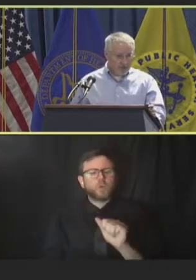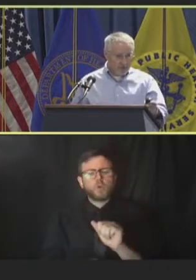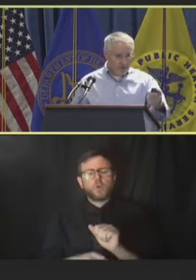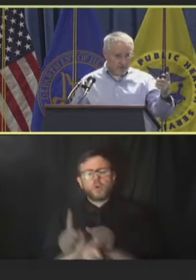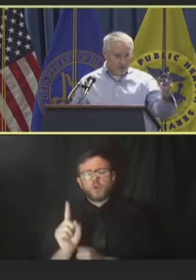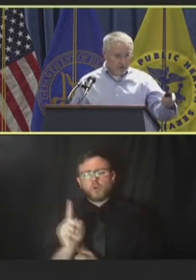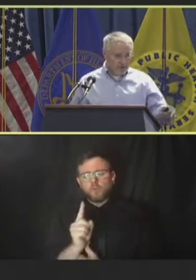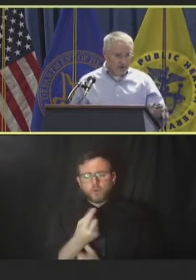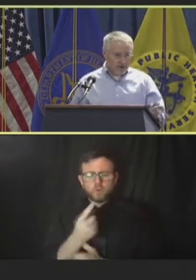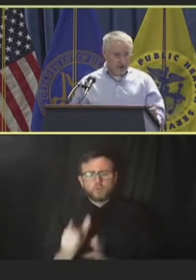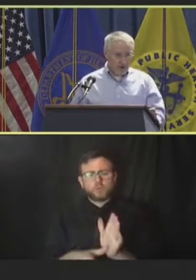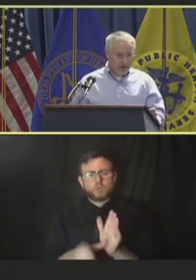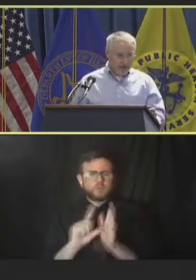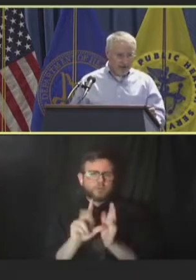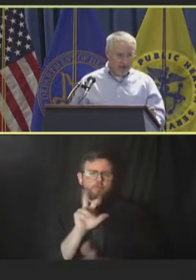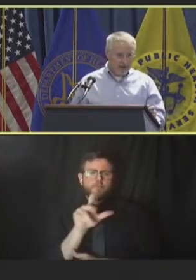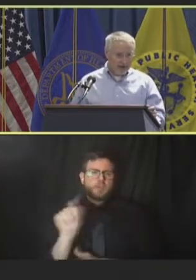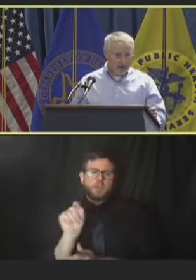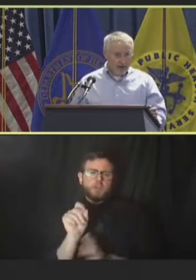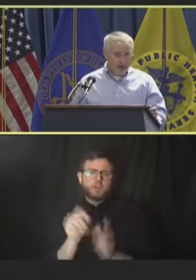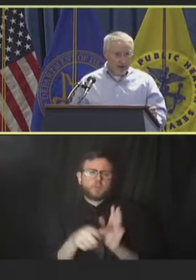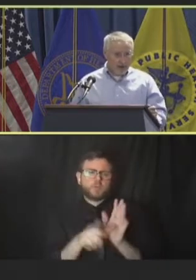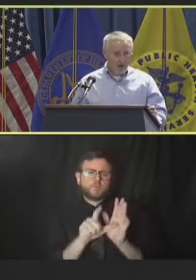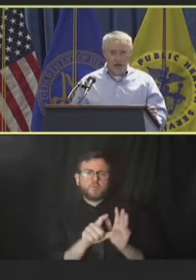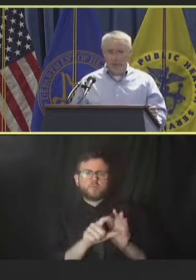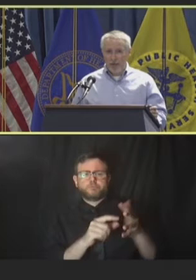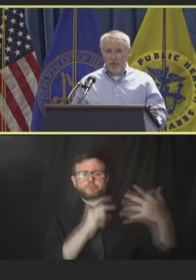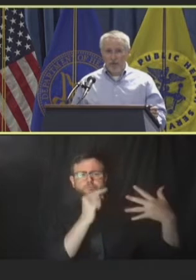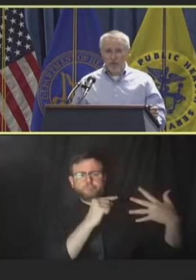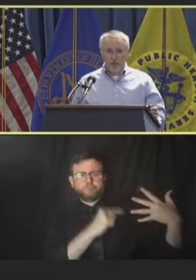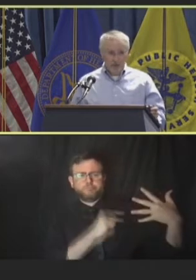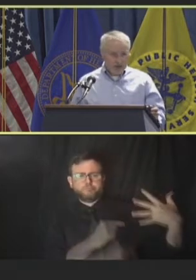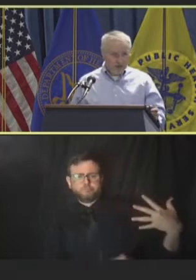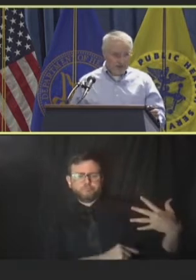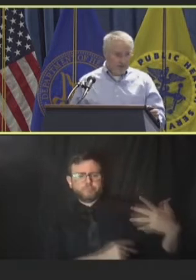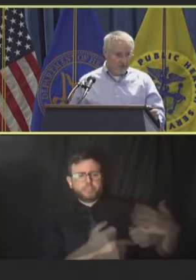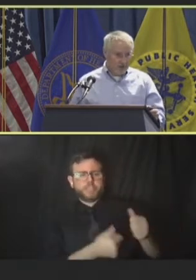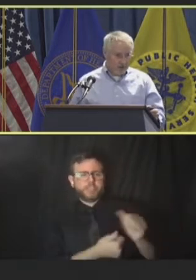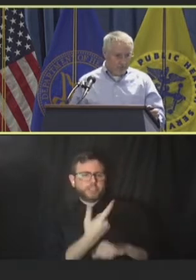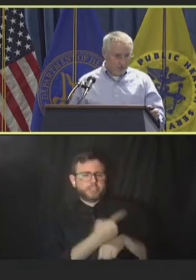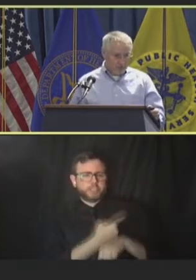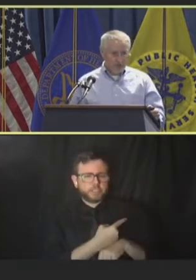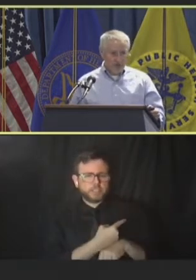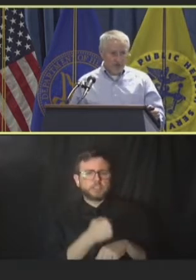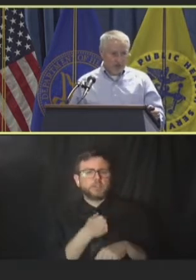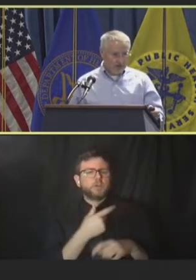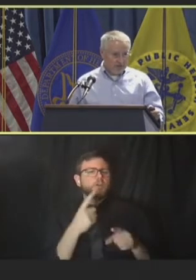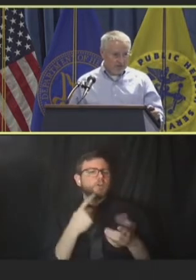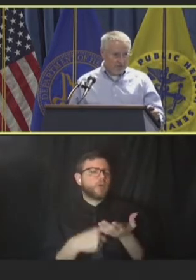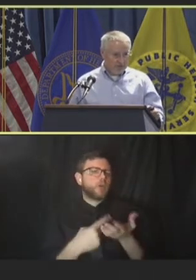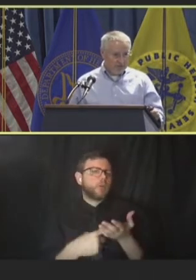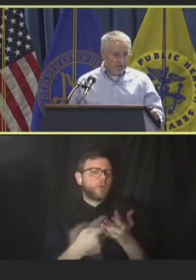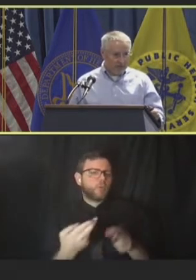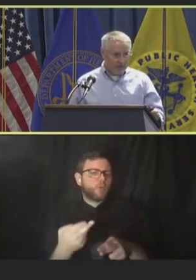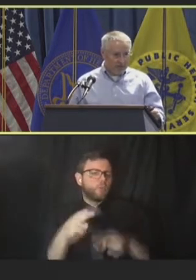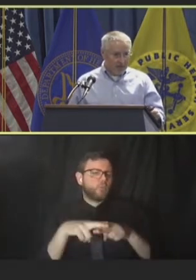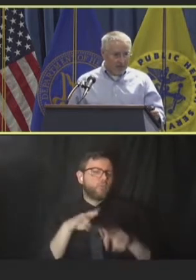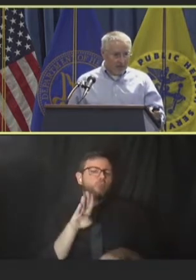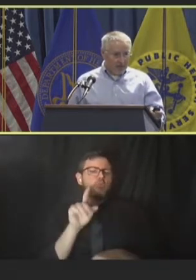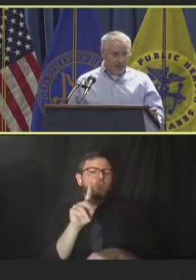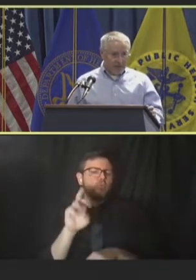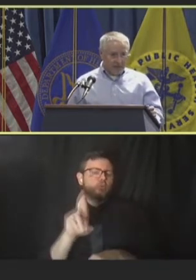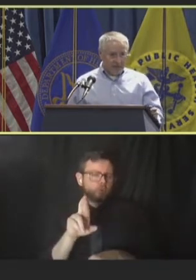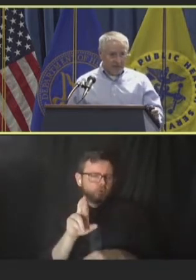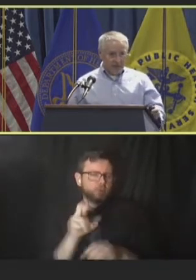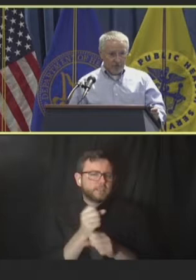VAST reviews are listed out here by date, talking about booster vaccines or booster dose safety.